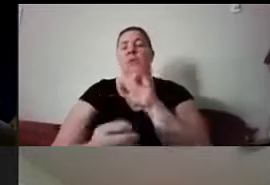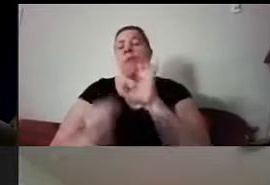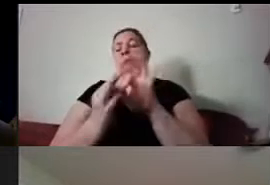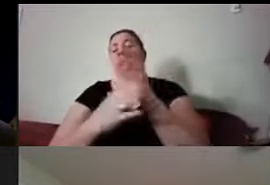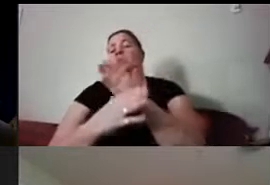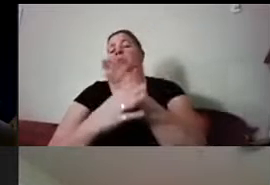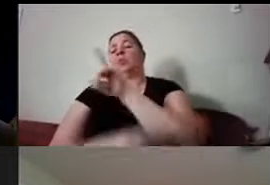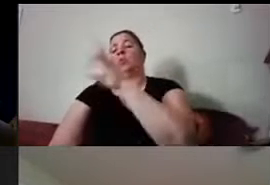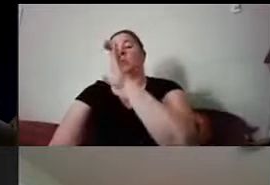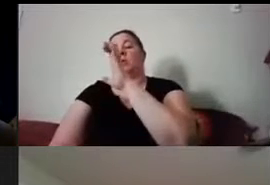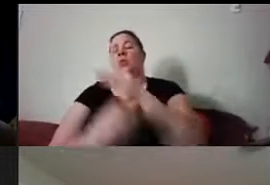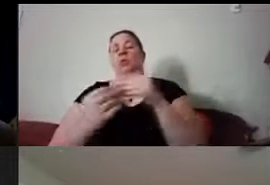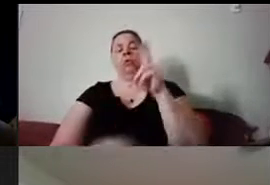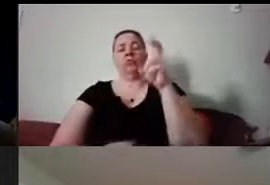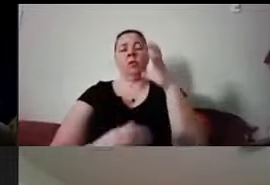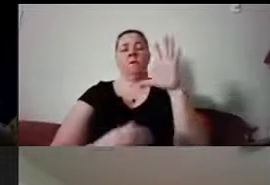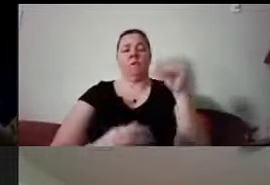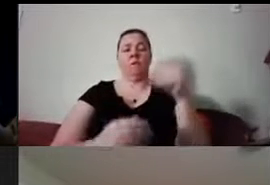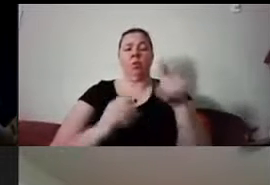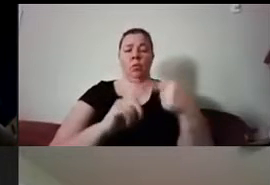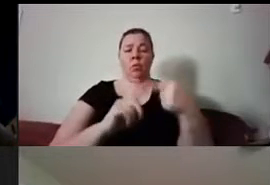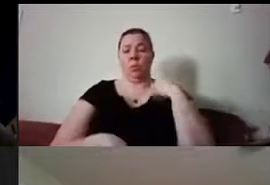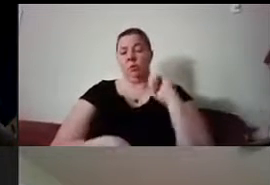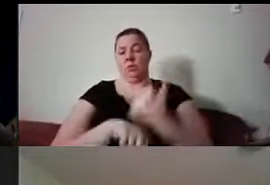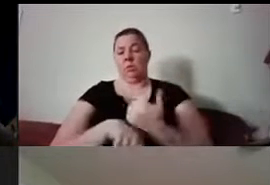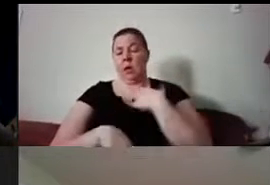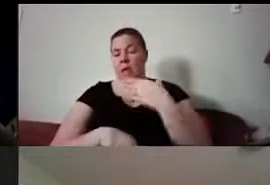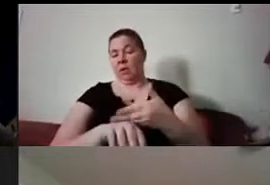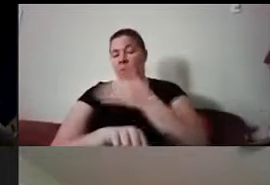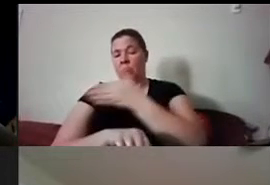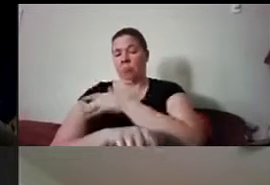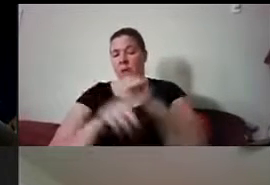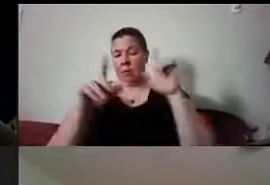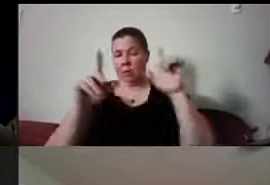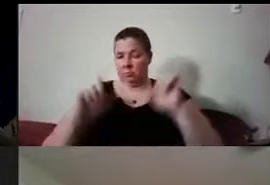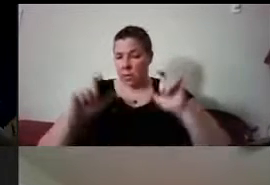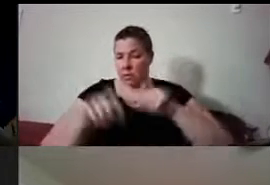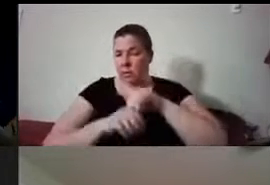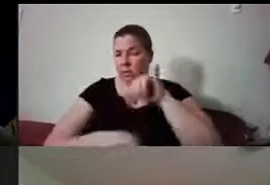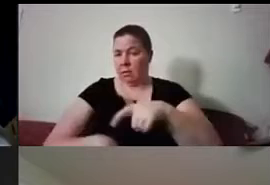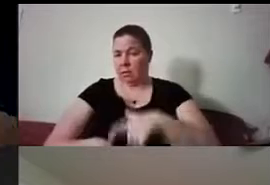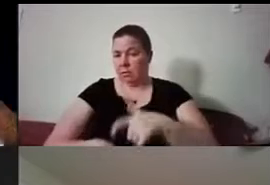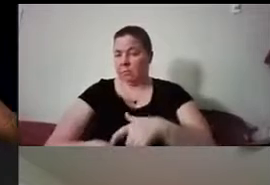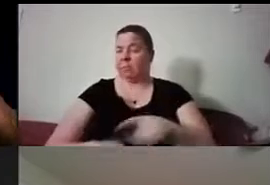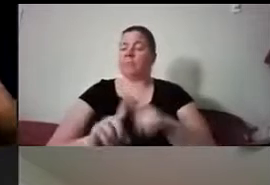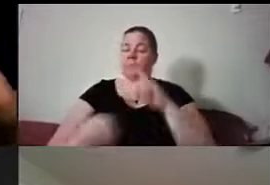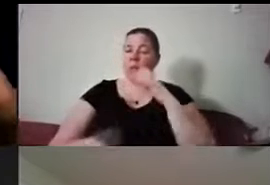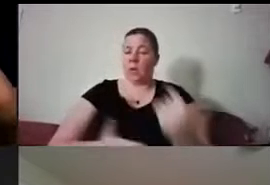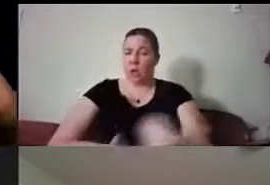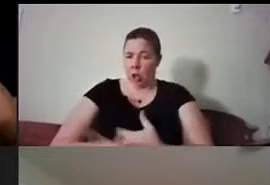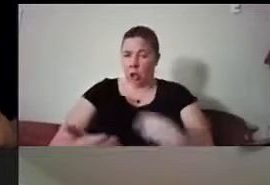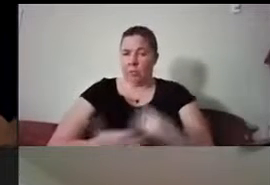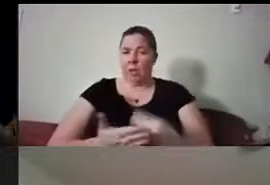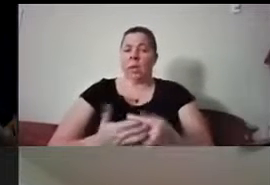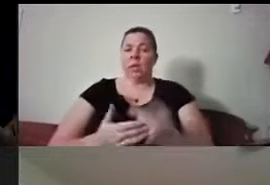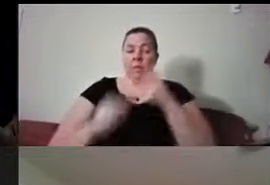when we launch. Yes, we will get a 7-day free trial. In that time, we will be earning commissions from